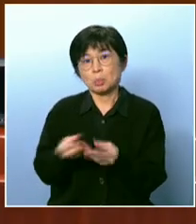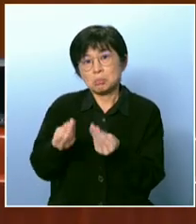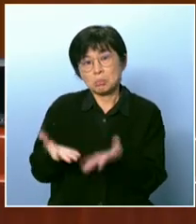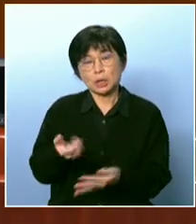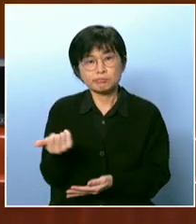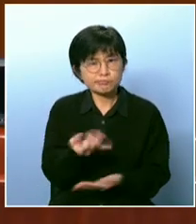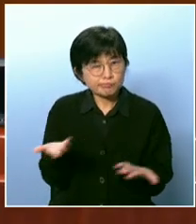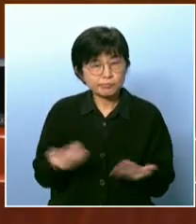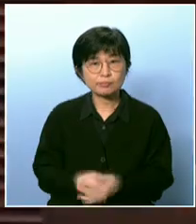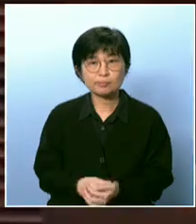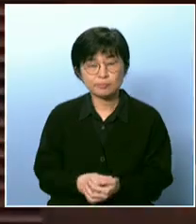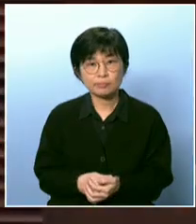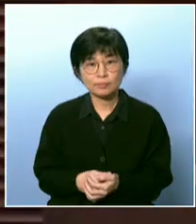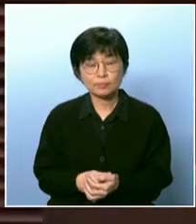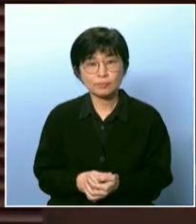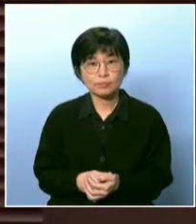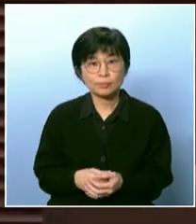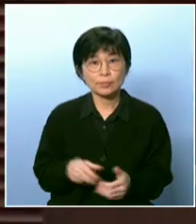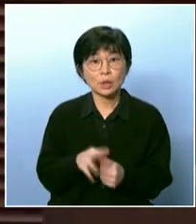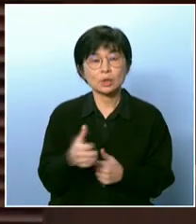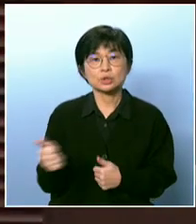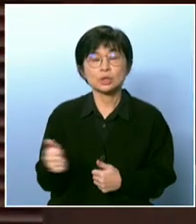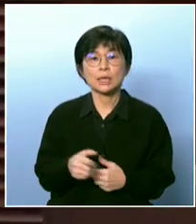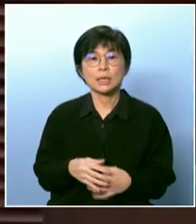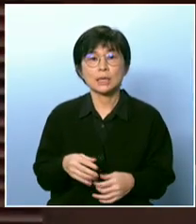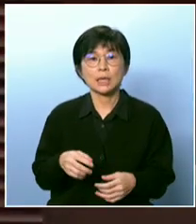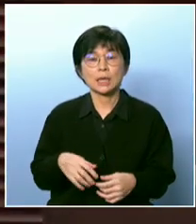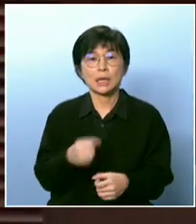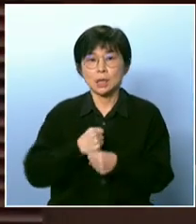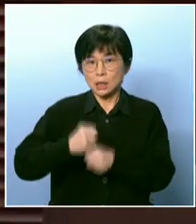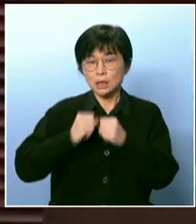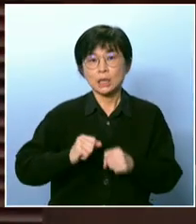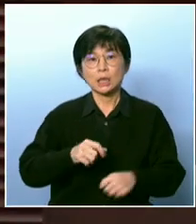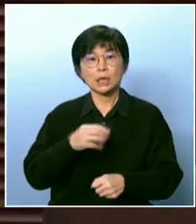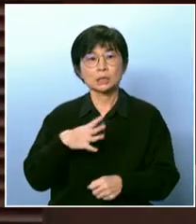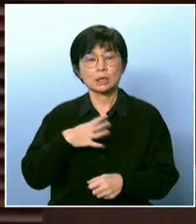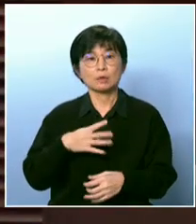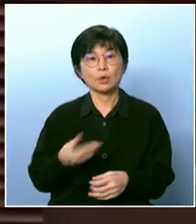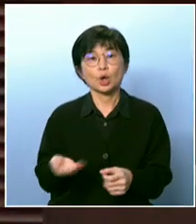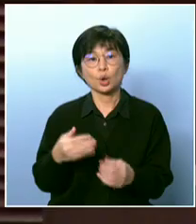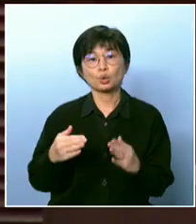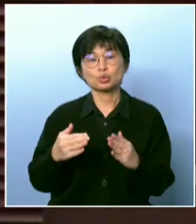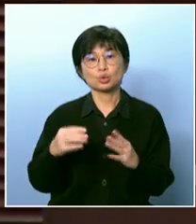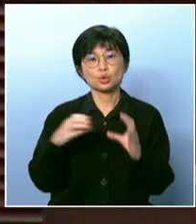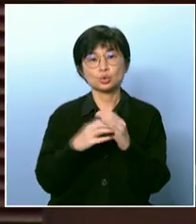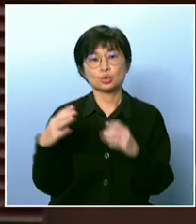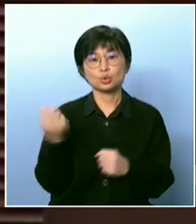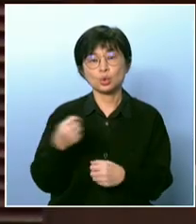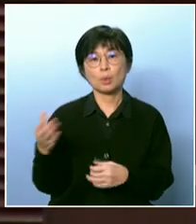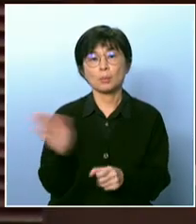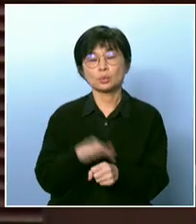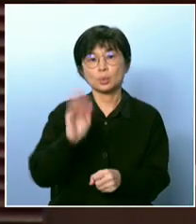is, the matching funds provided by the private sector, by the government, as well as those saved by the